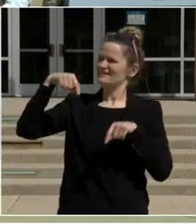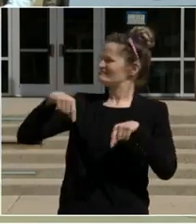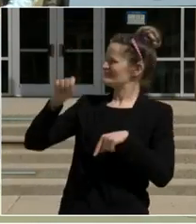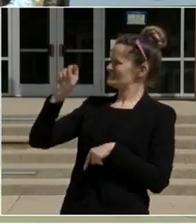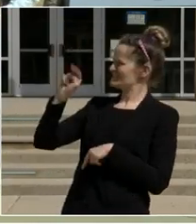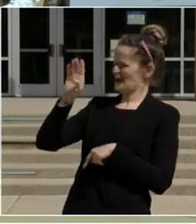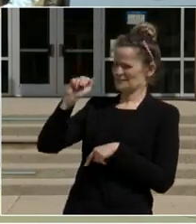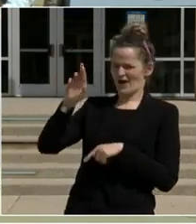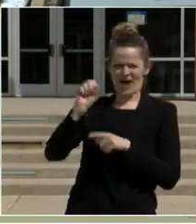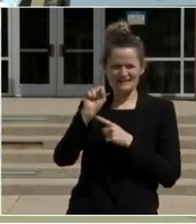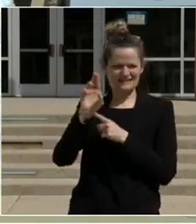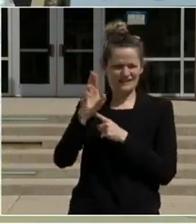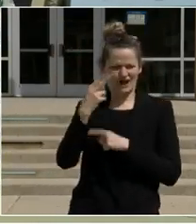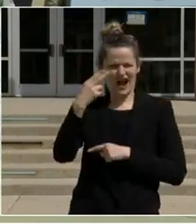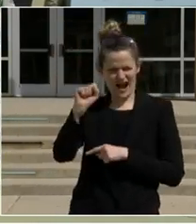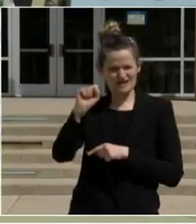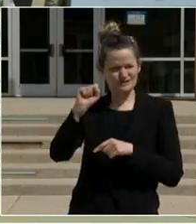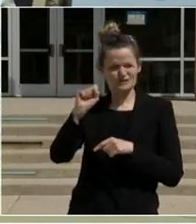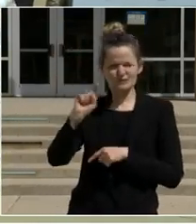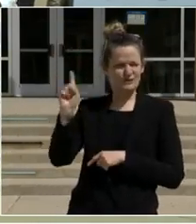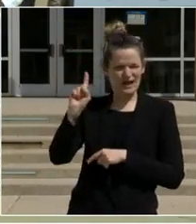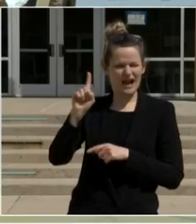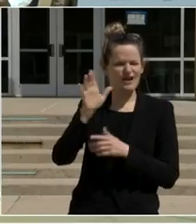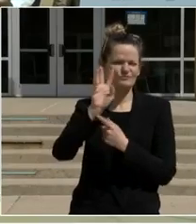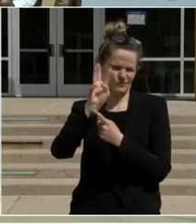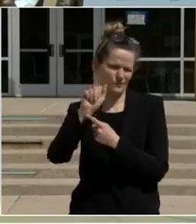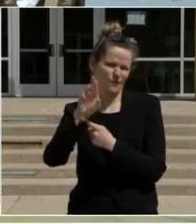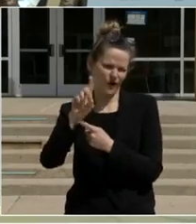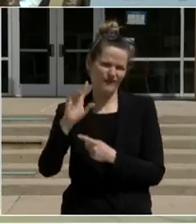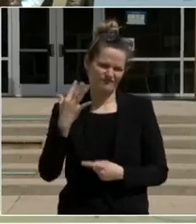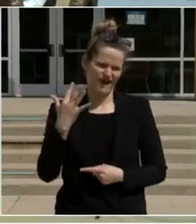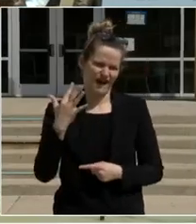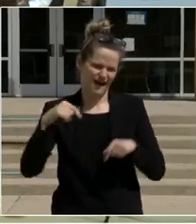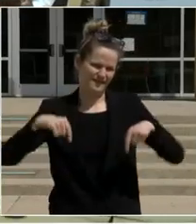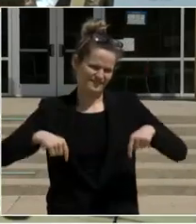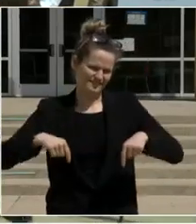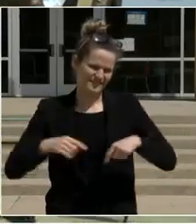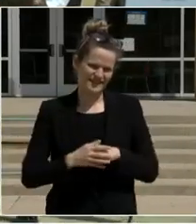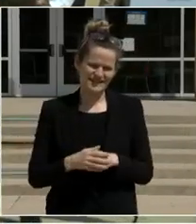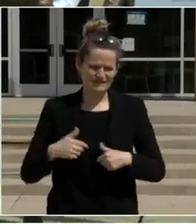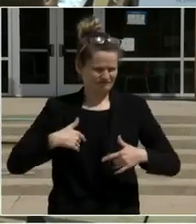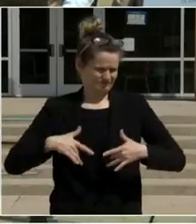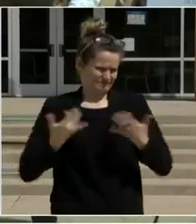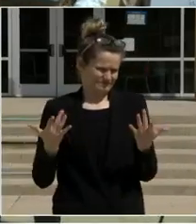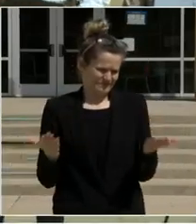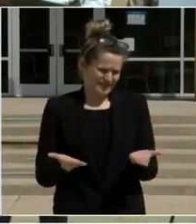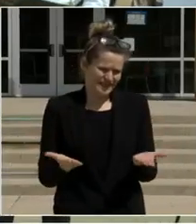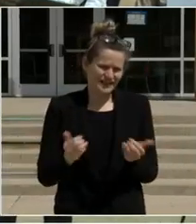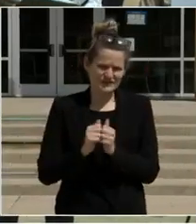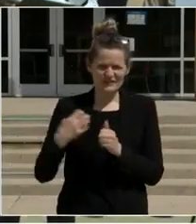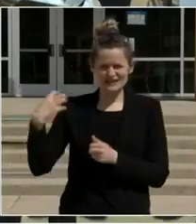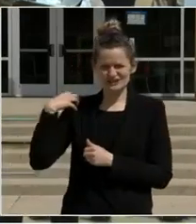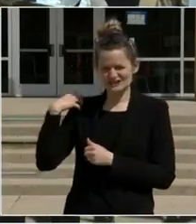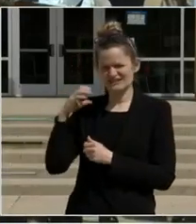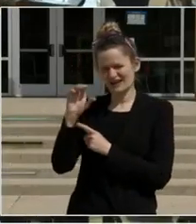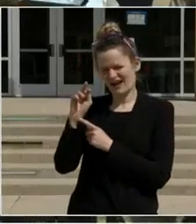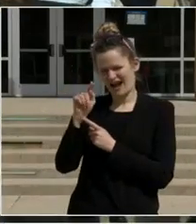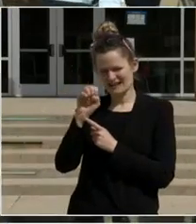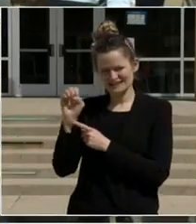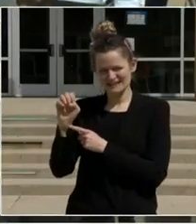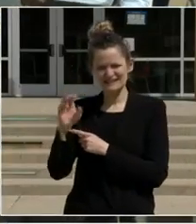in Ward 5. I am happy to be with Chief Conti and members of my public safety